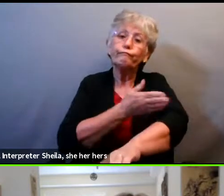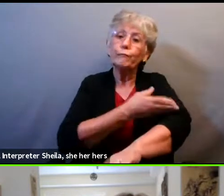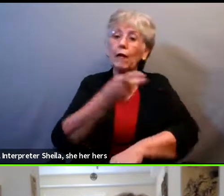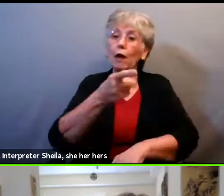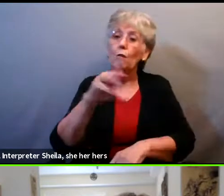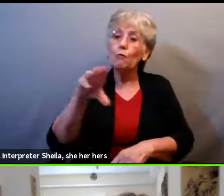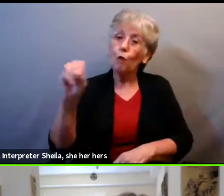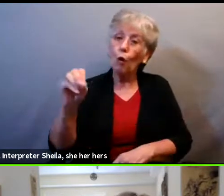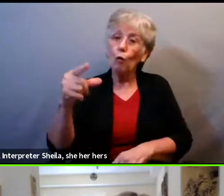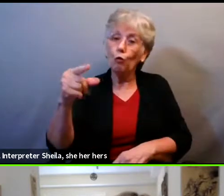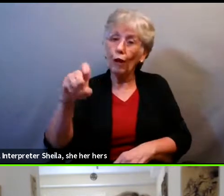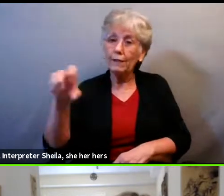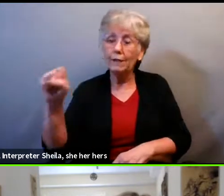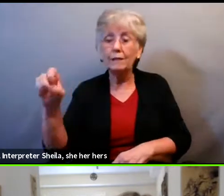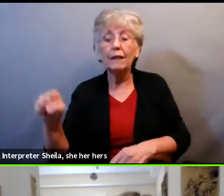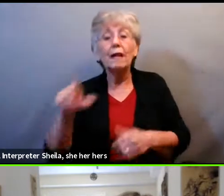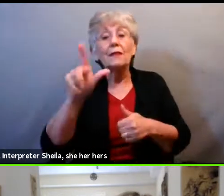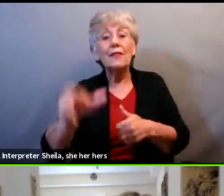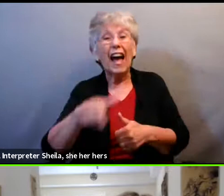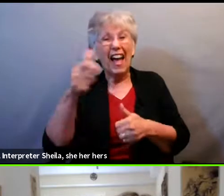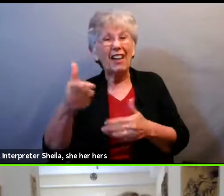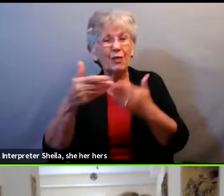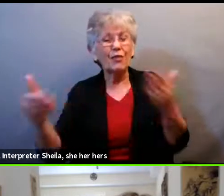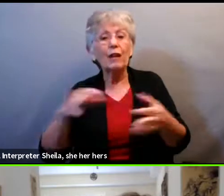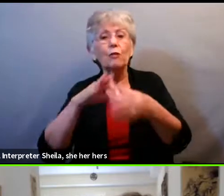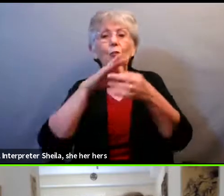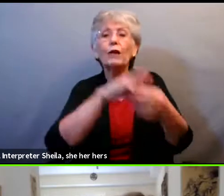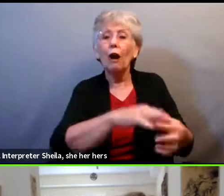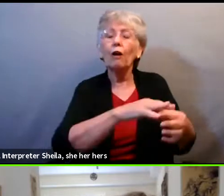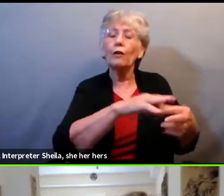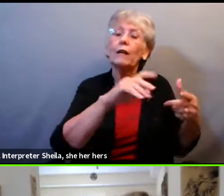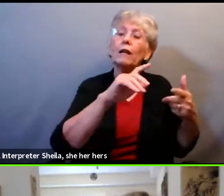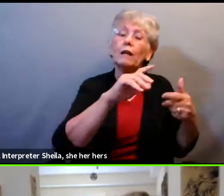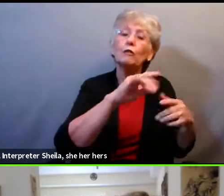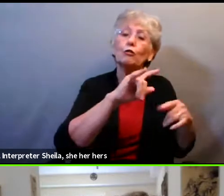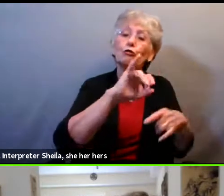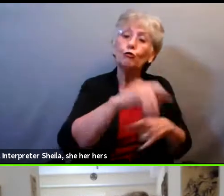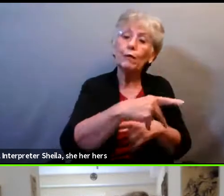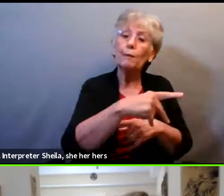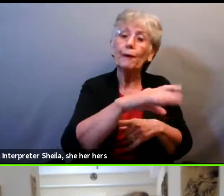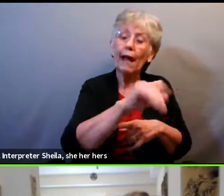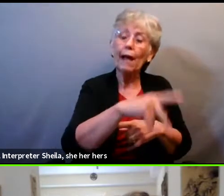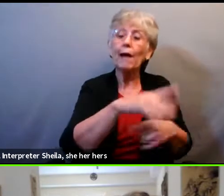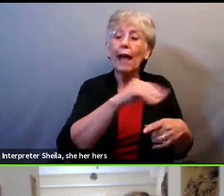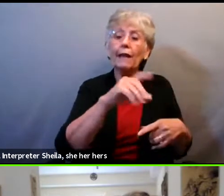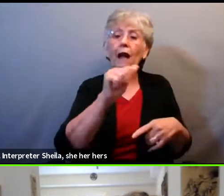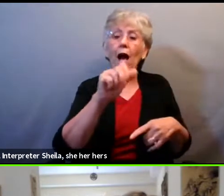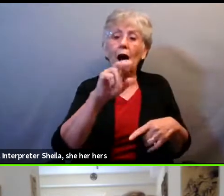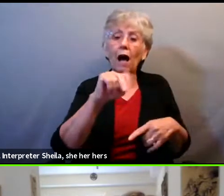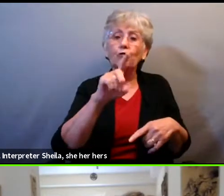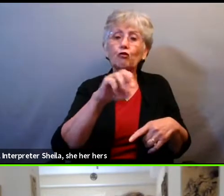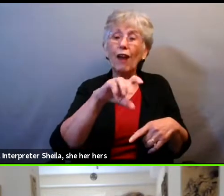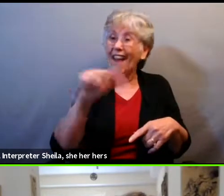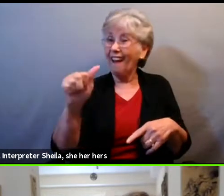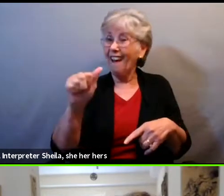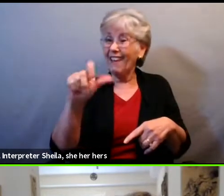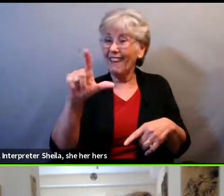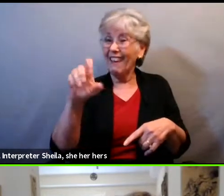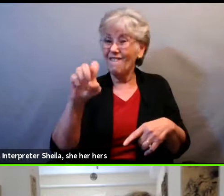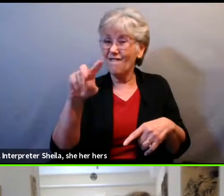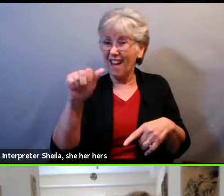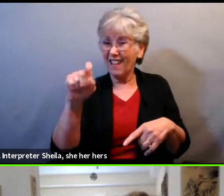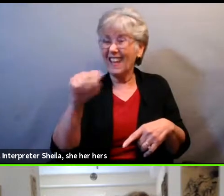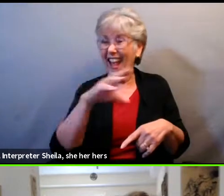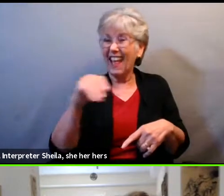important parts about Crip Camp and Andrea Levant and the impact campaign that she's been leading